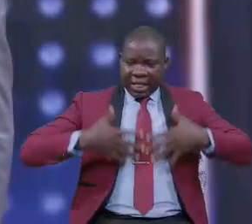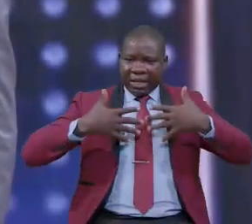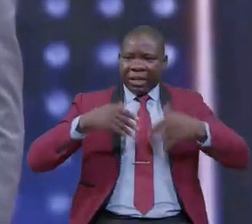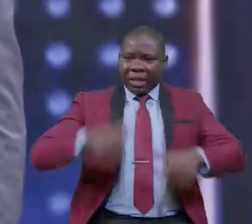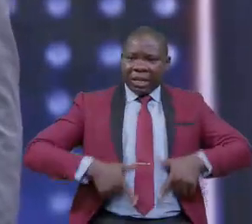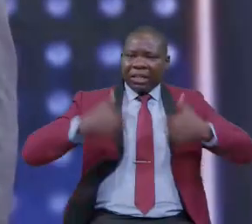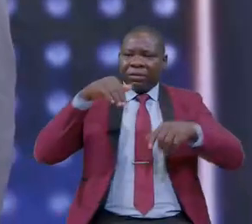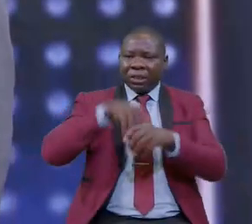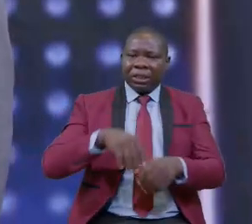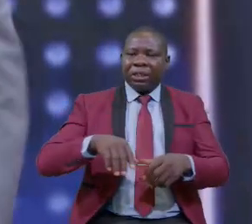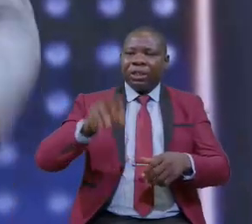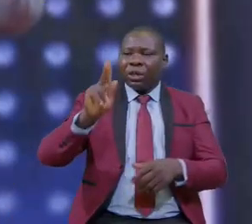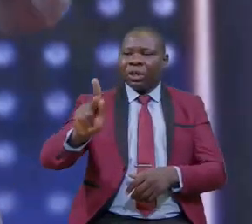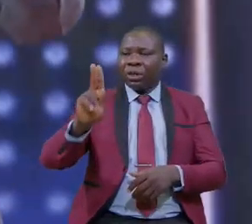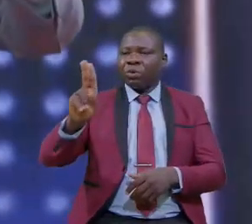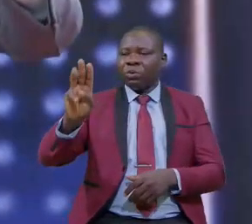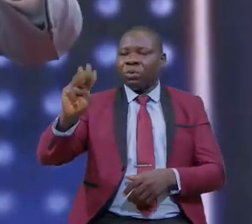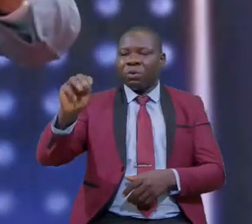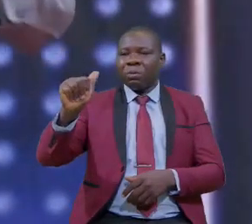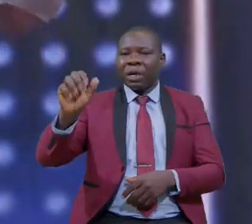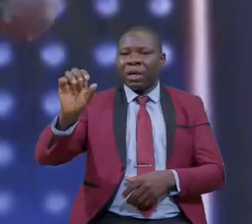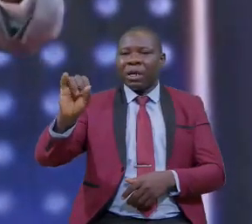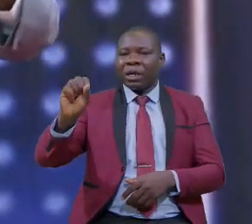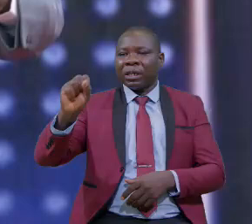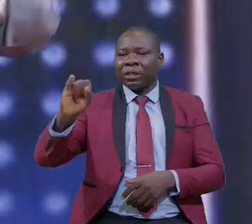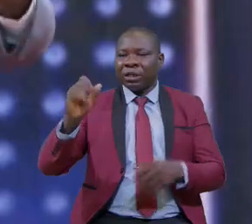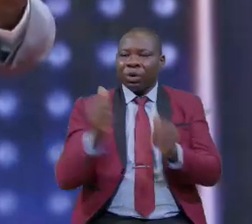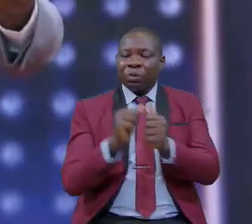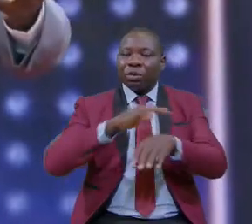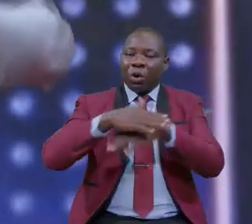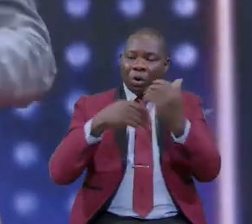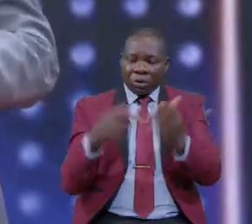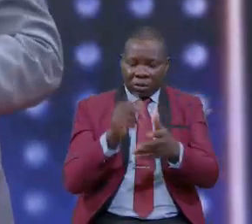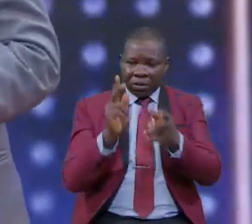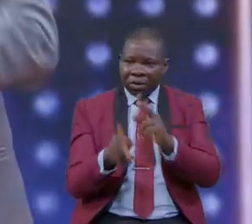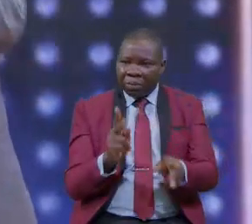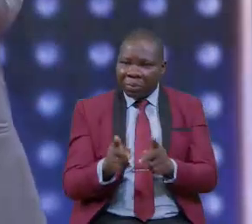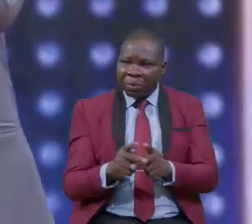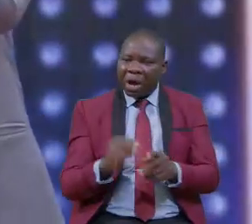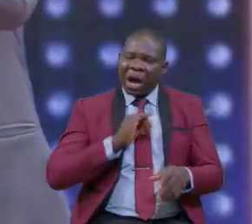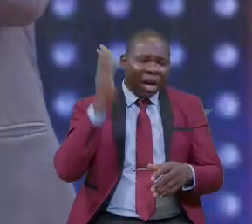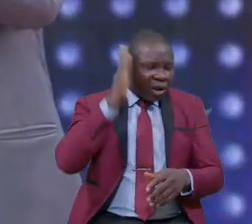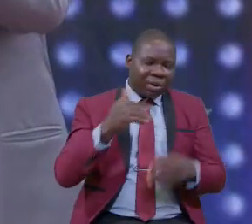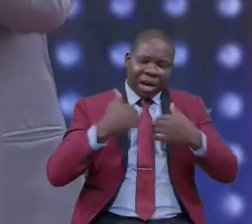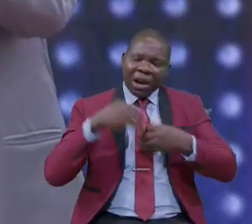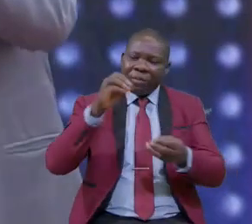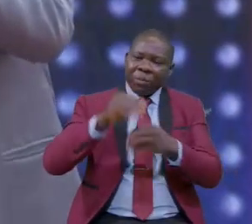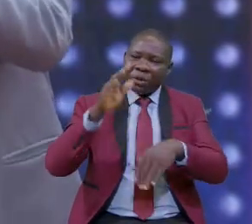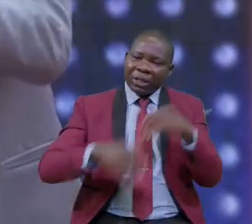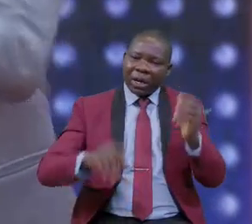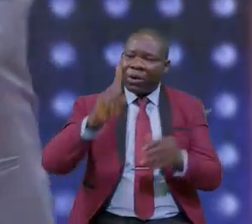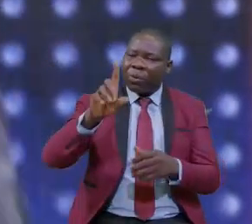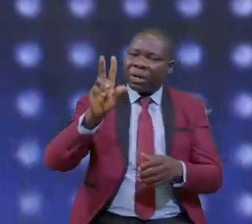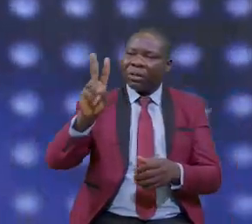early 120. 500, 1,000, 2,000, we're here, and we bind